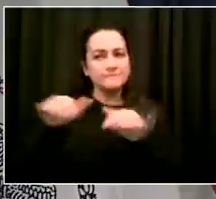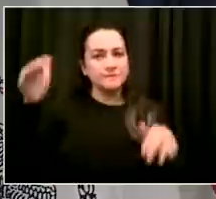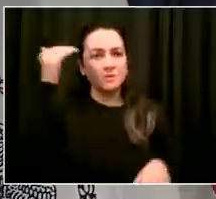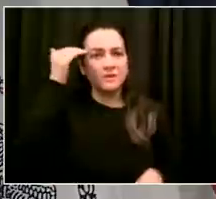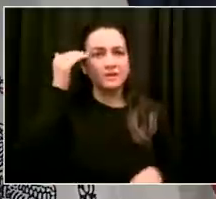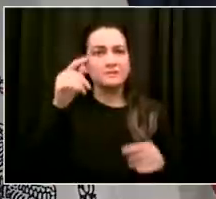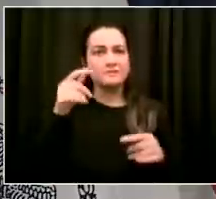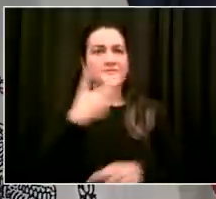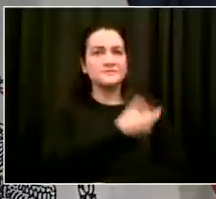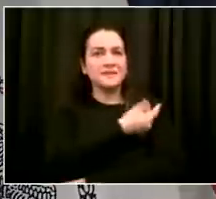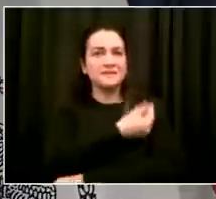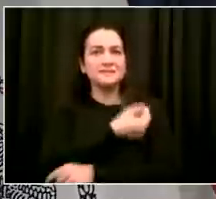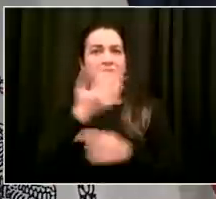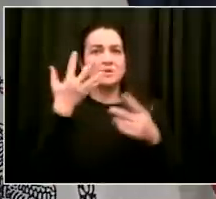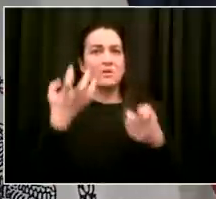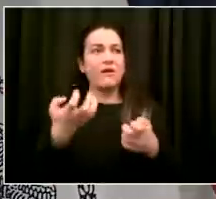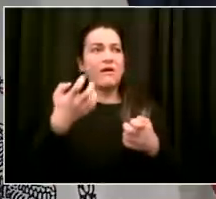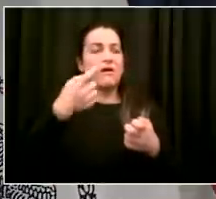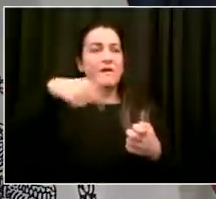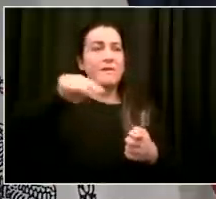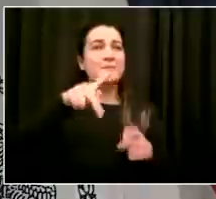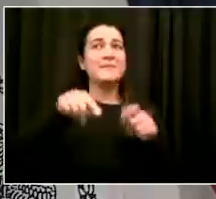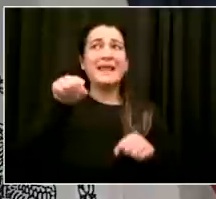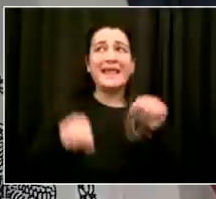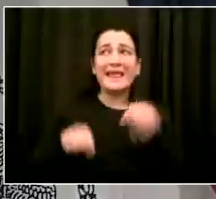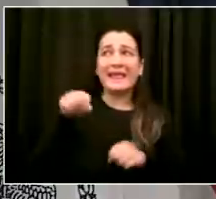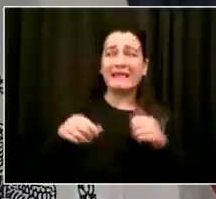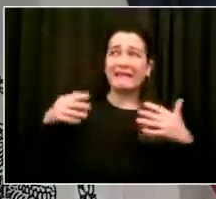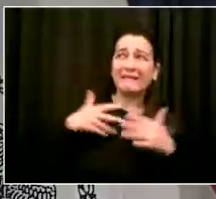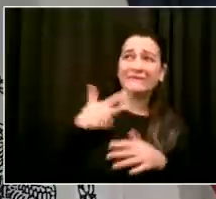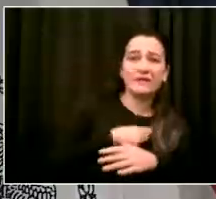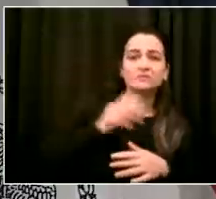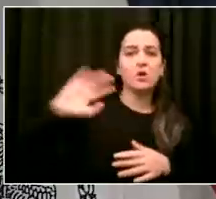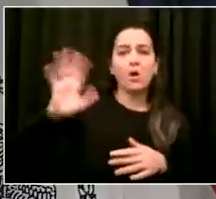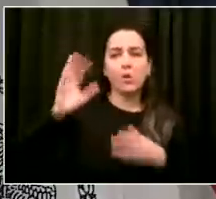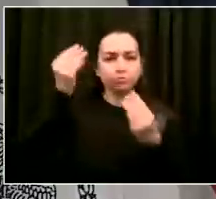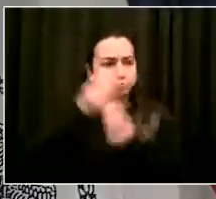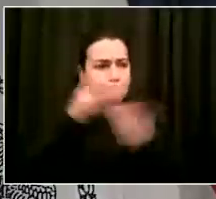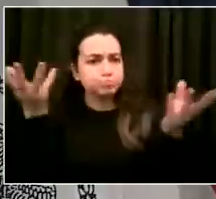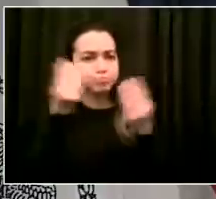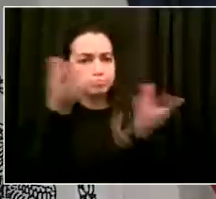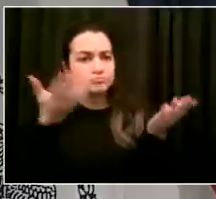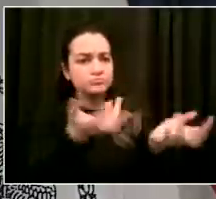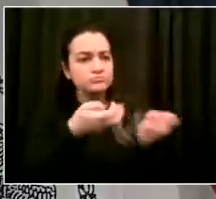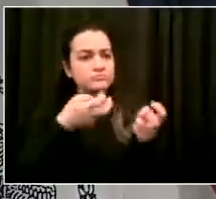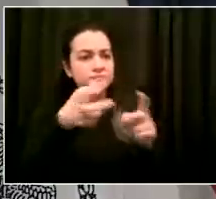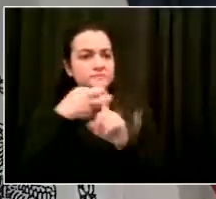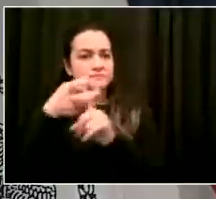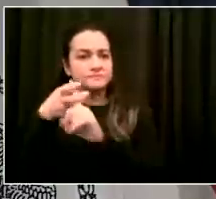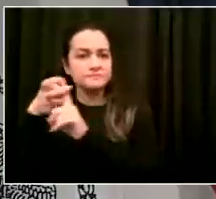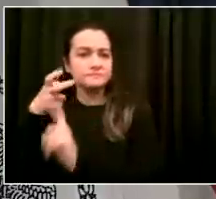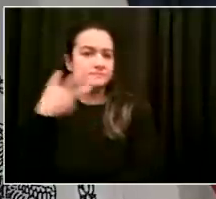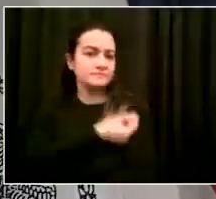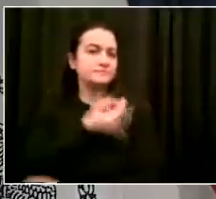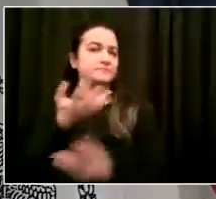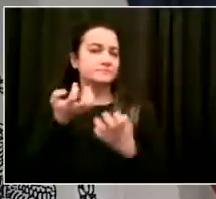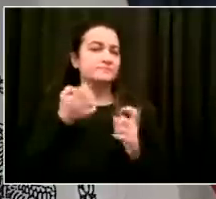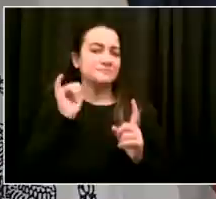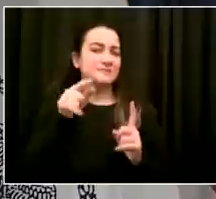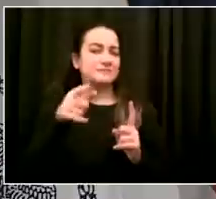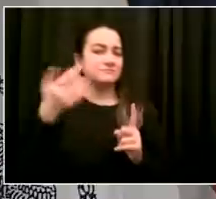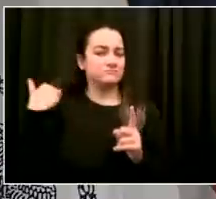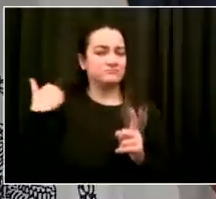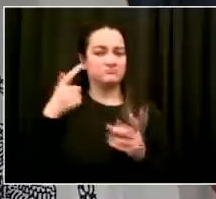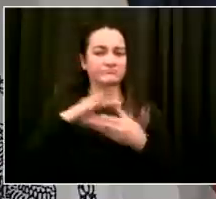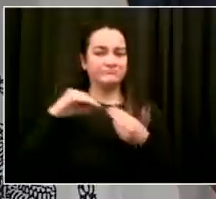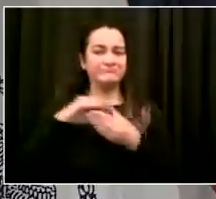Long and then to our aging commissioner, Lorraine Cortez-Vasquez, for them to add. We've really